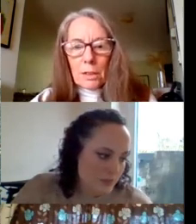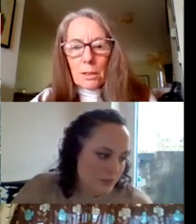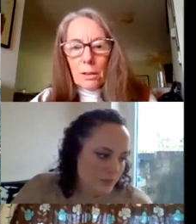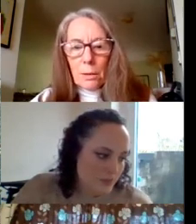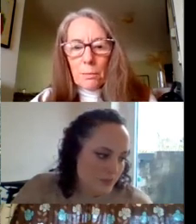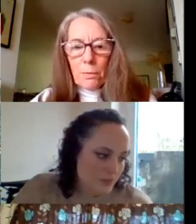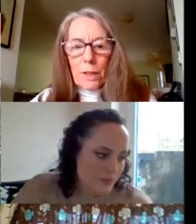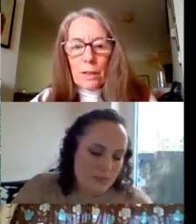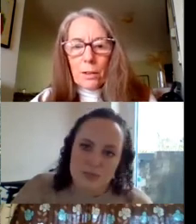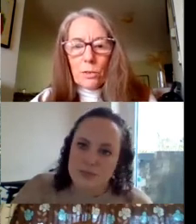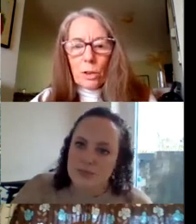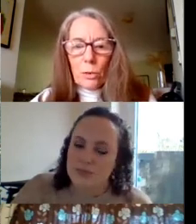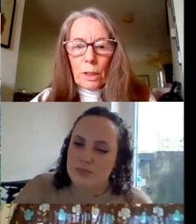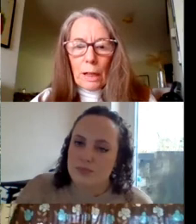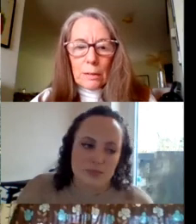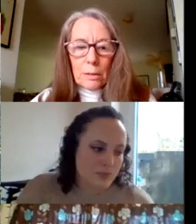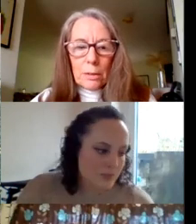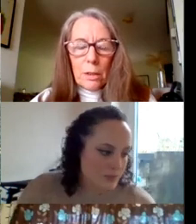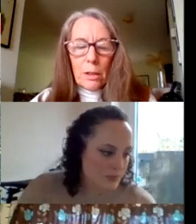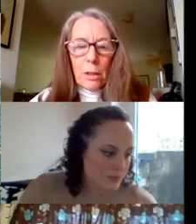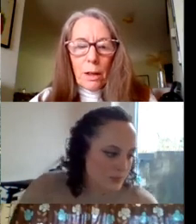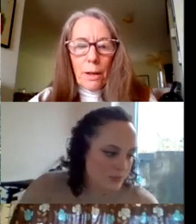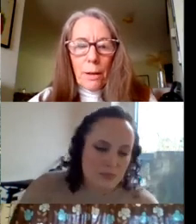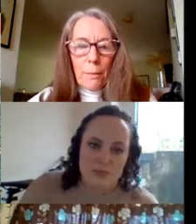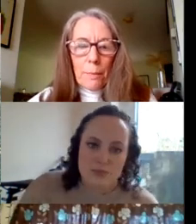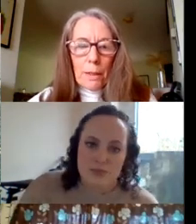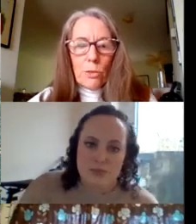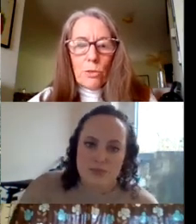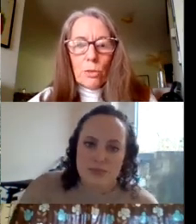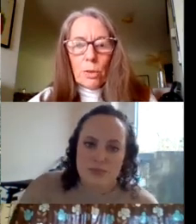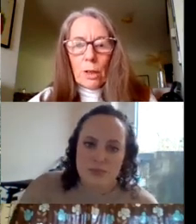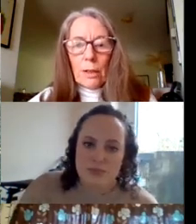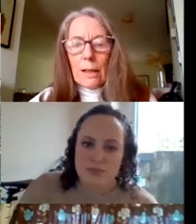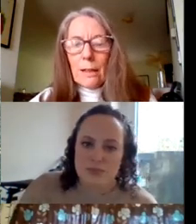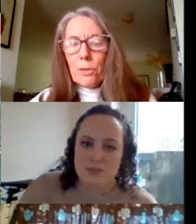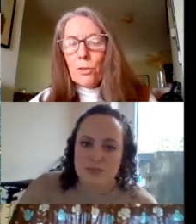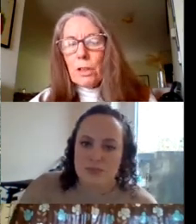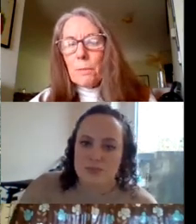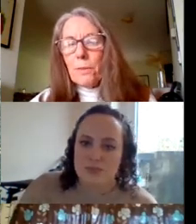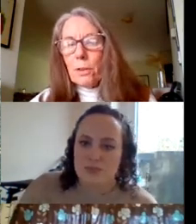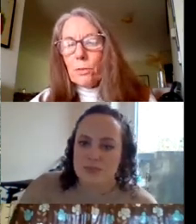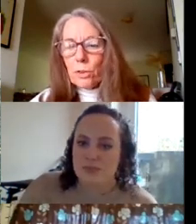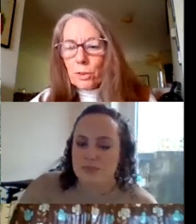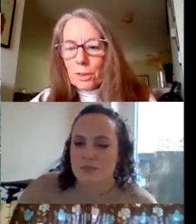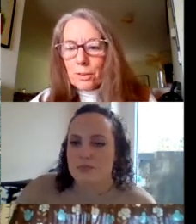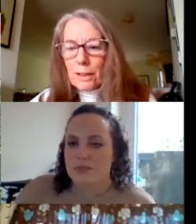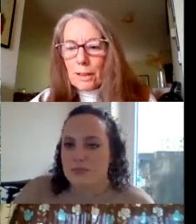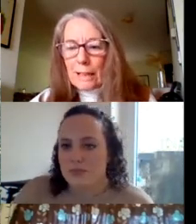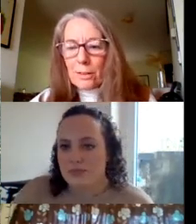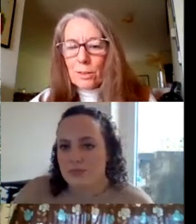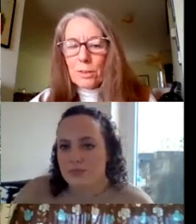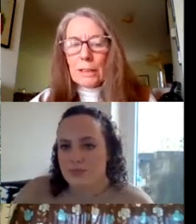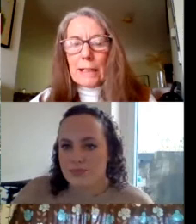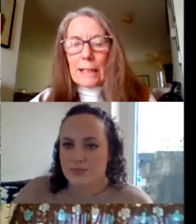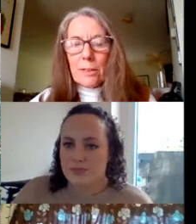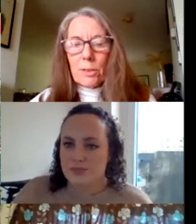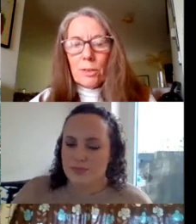fantastic thing to look at. And it's just a kind of stream of consciousness in that